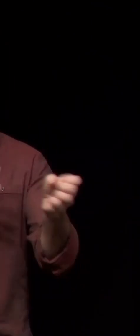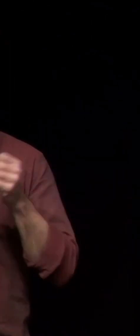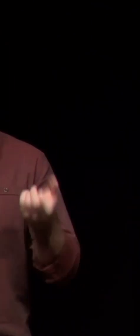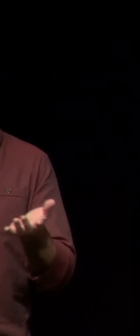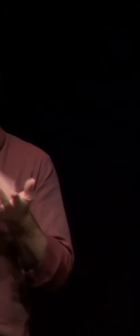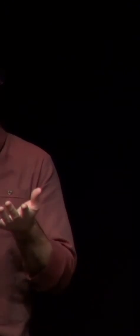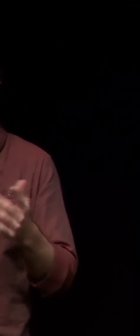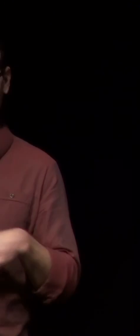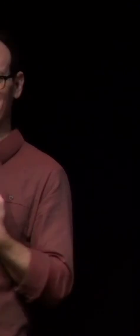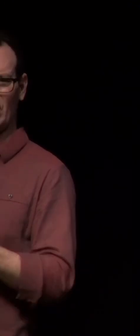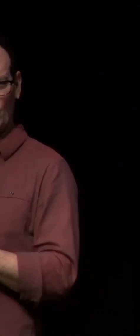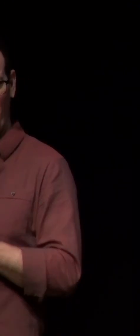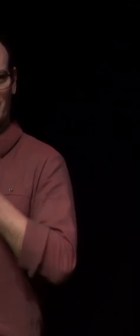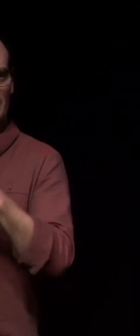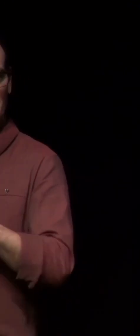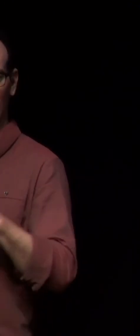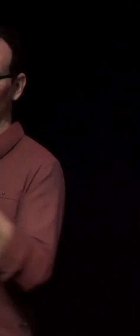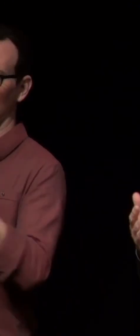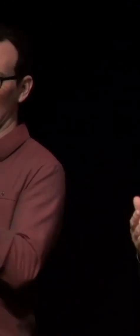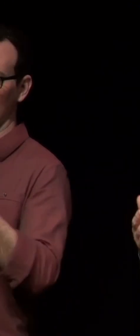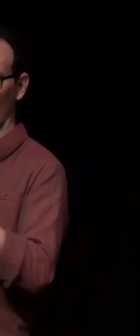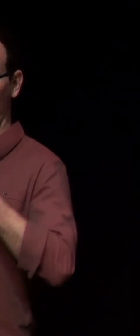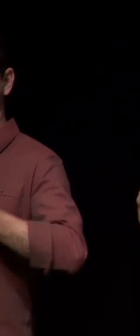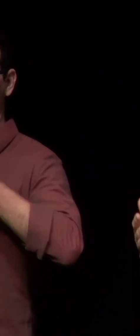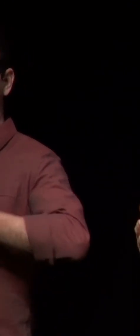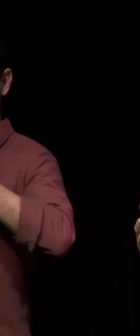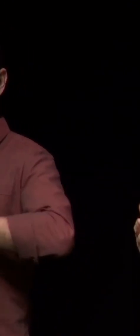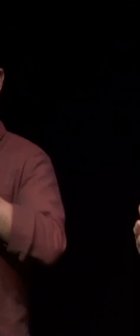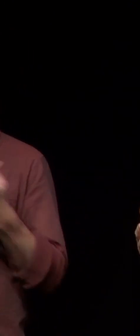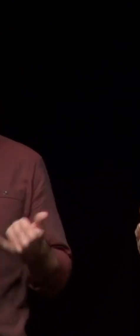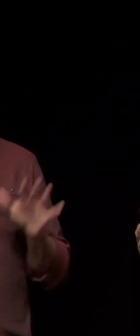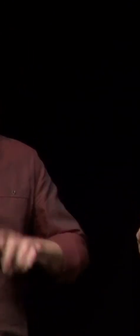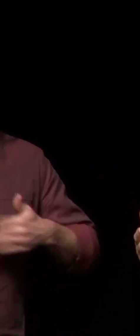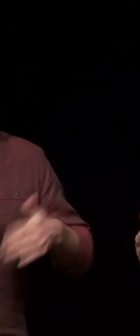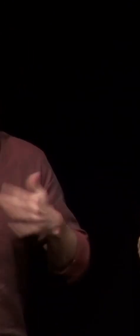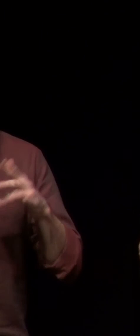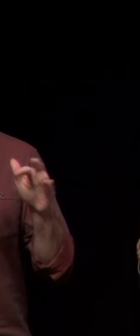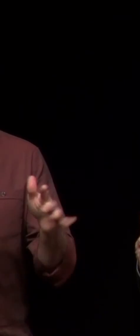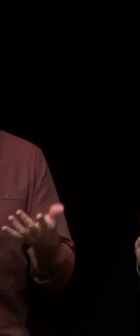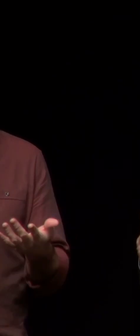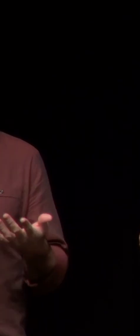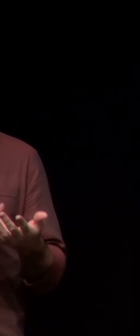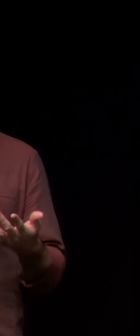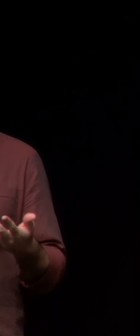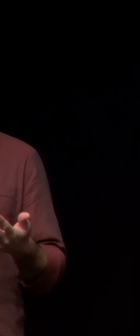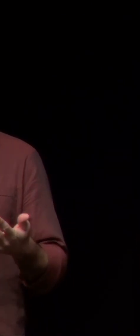generation of support. So now we're scrambling. I mean, this is not the way to do change either.